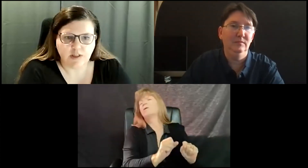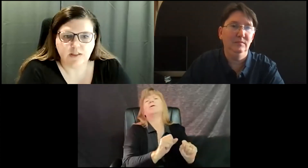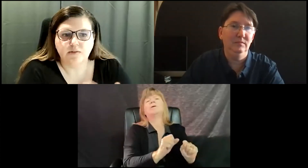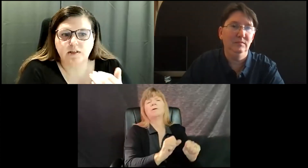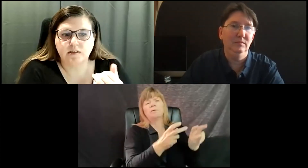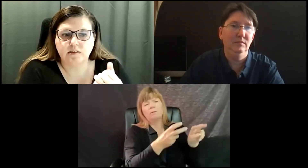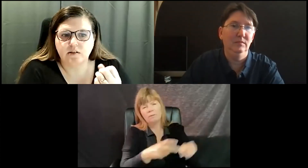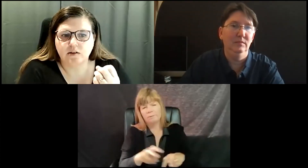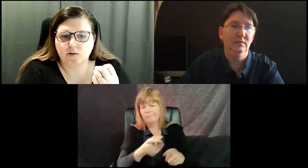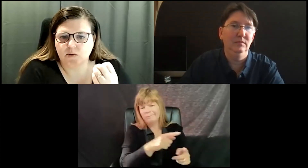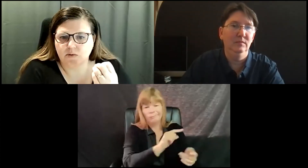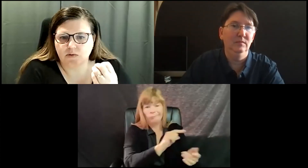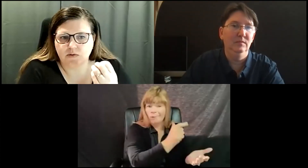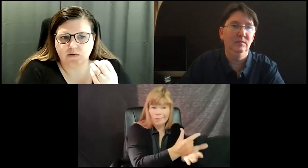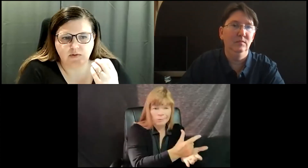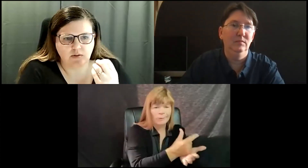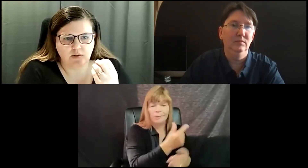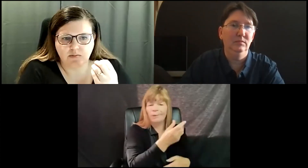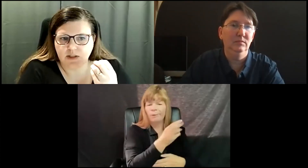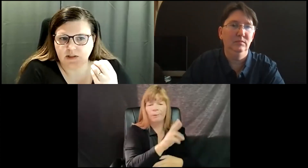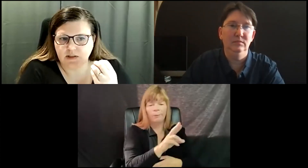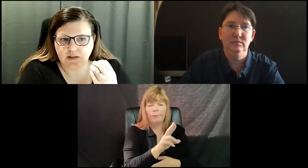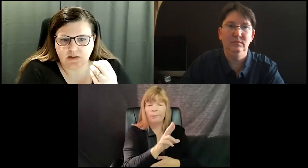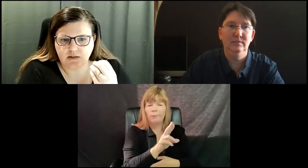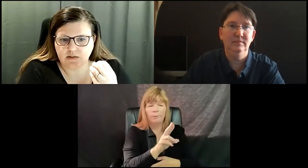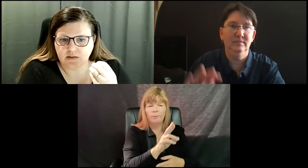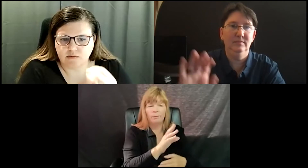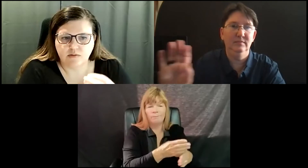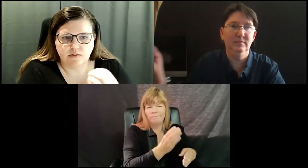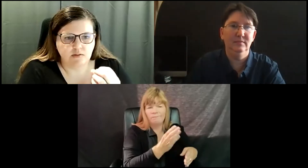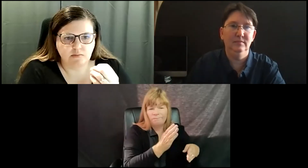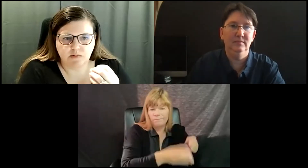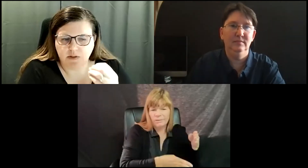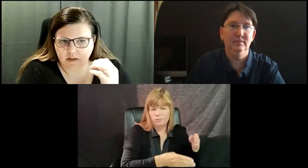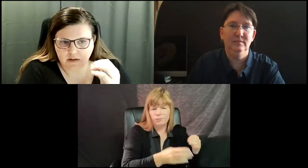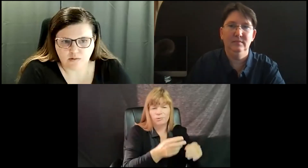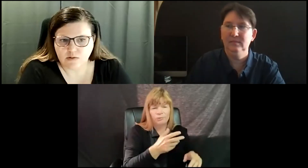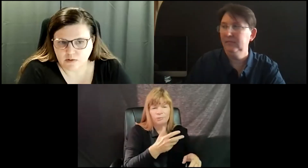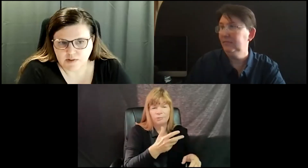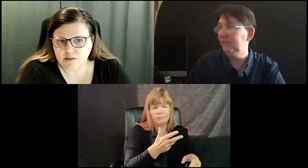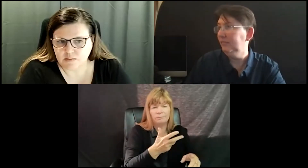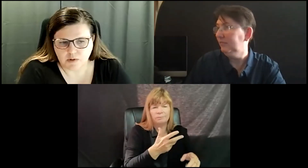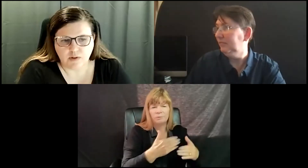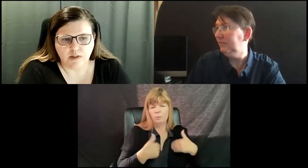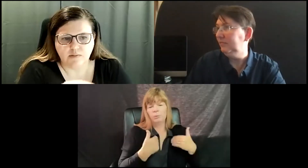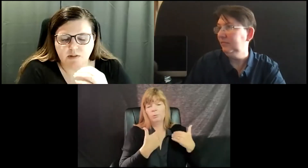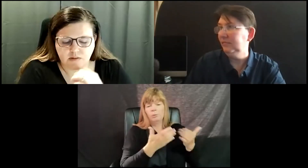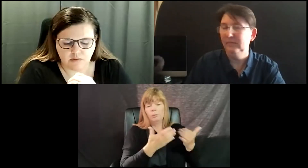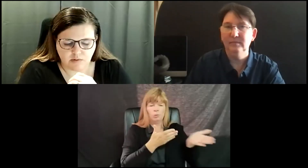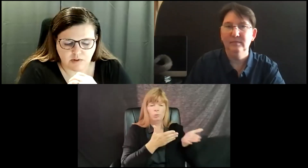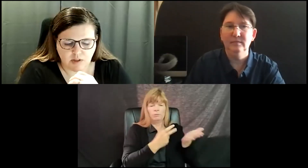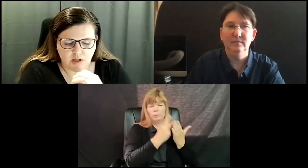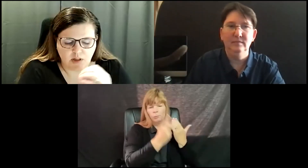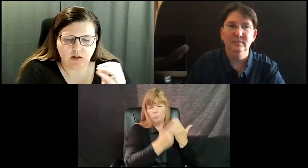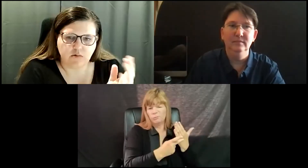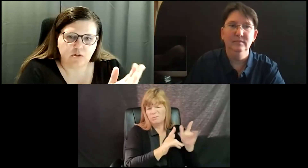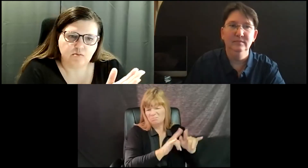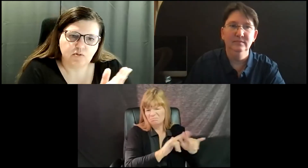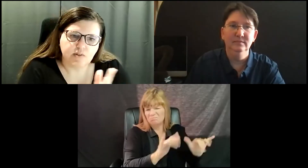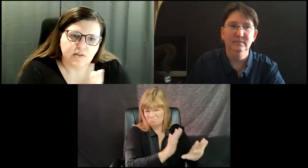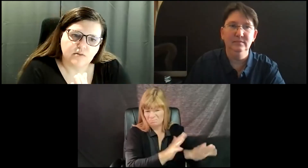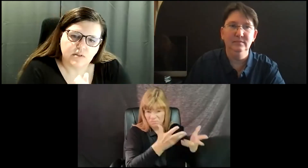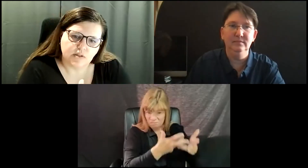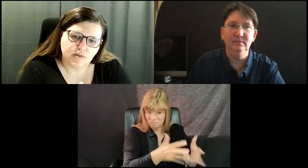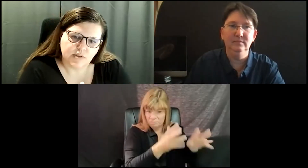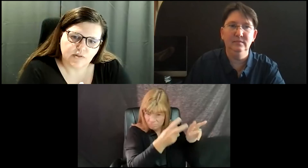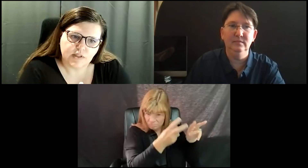either graduating or completing the youth services programs and so forth, that when you